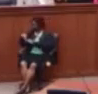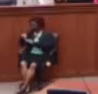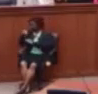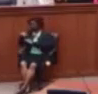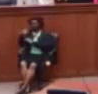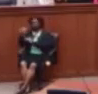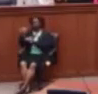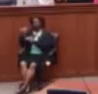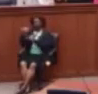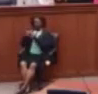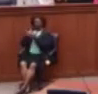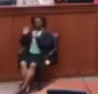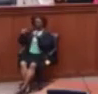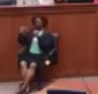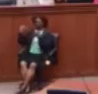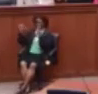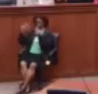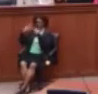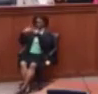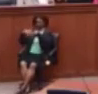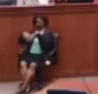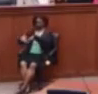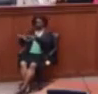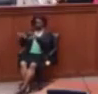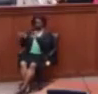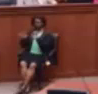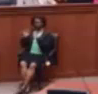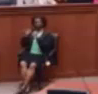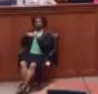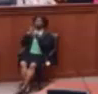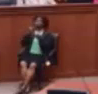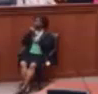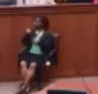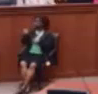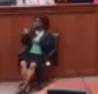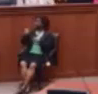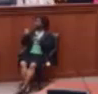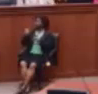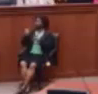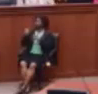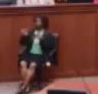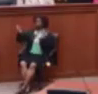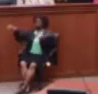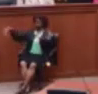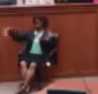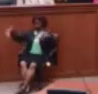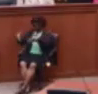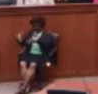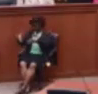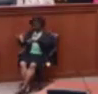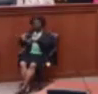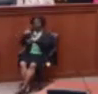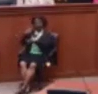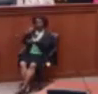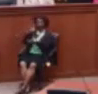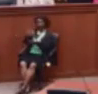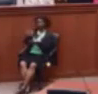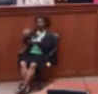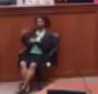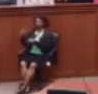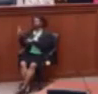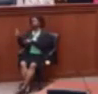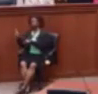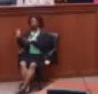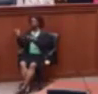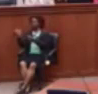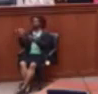dollars. This is a transition that we would like to start in 2019, 2020 as the state